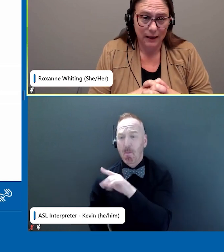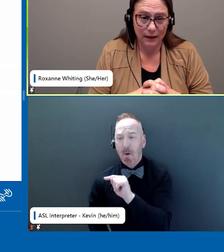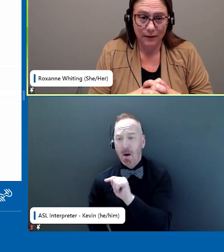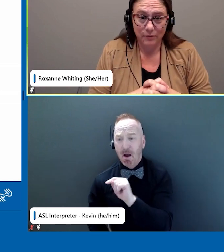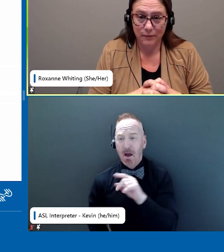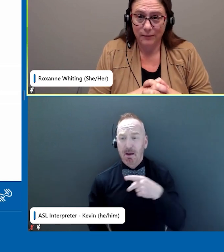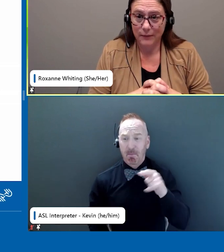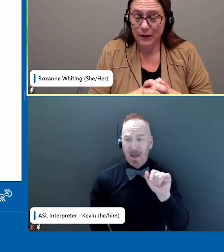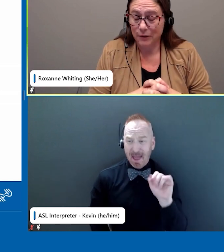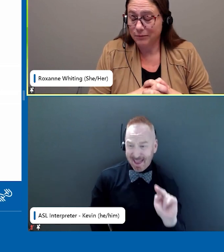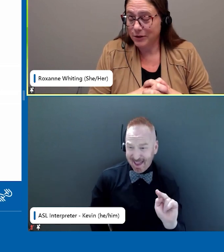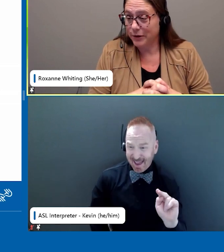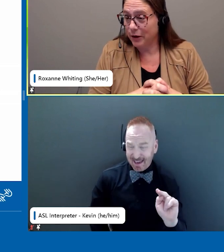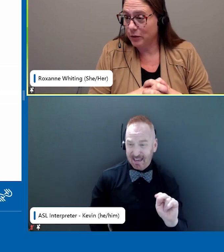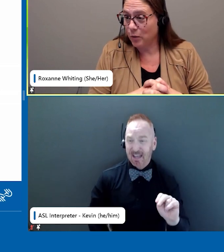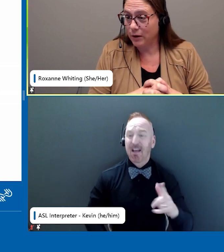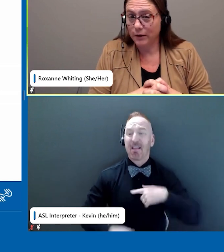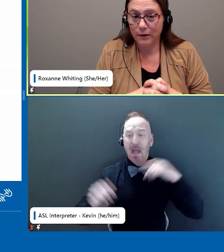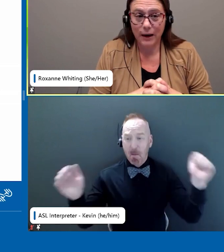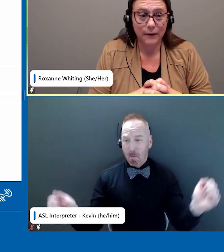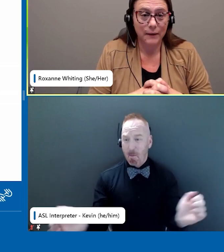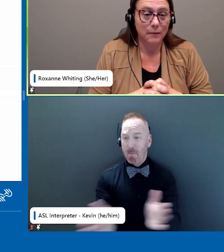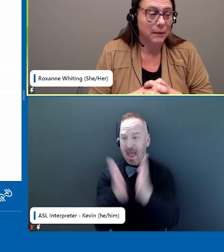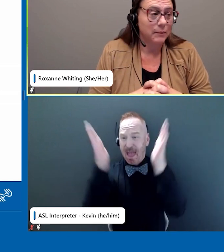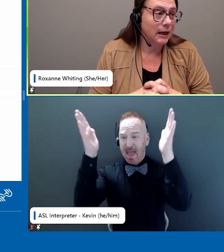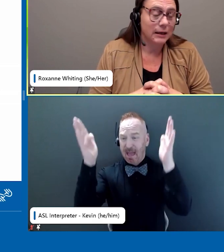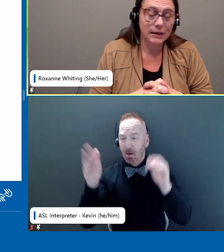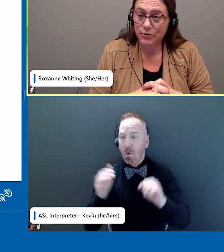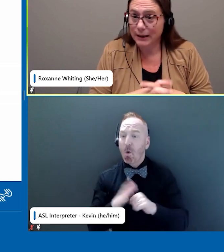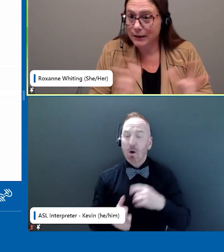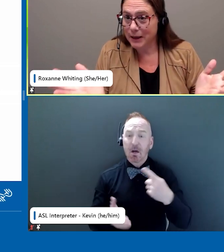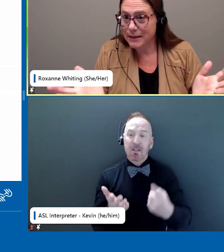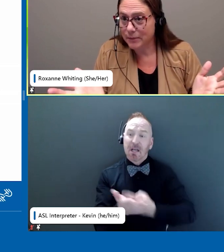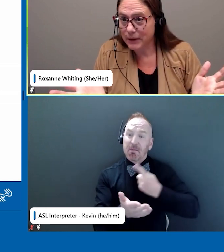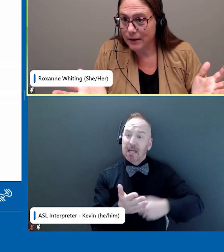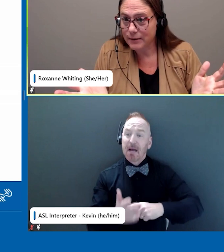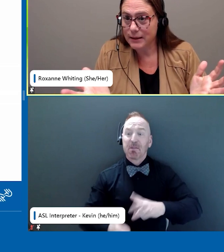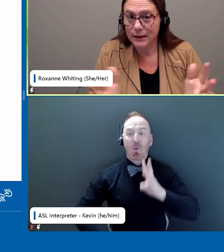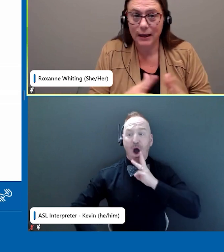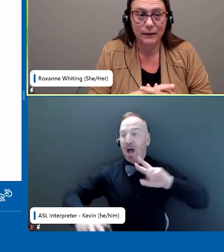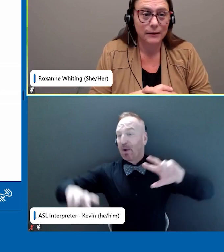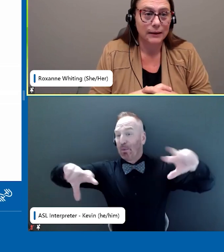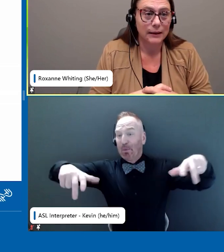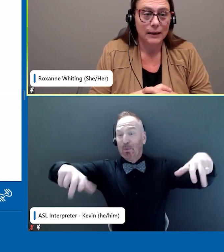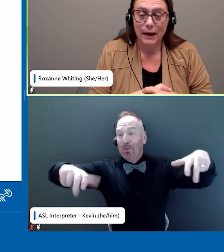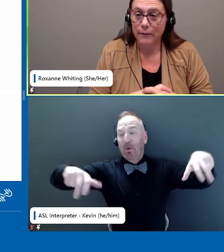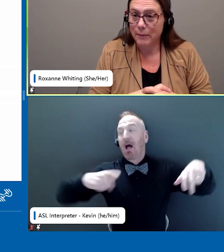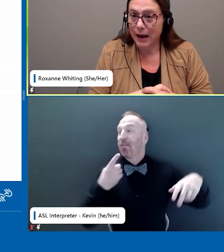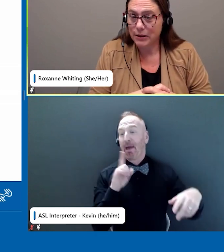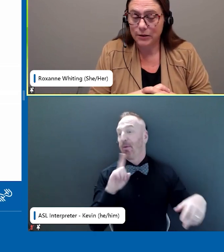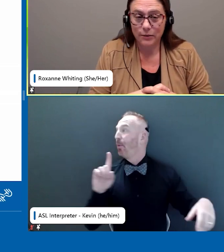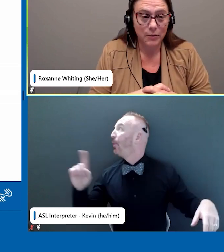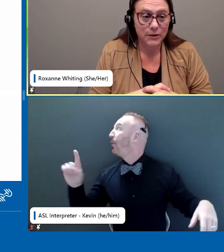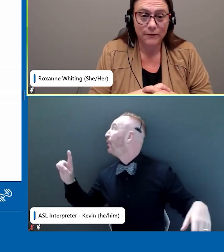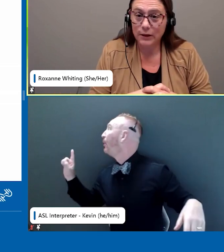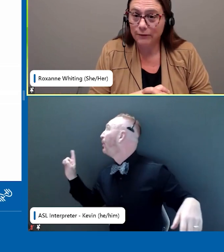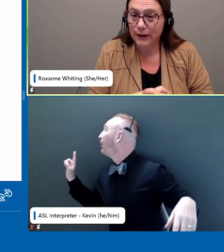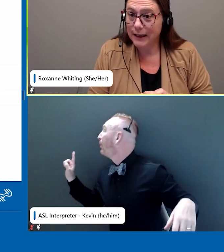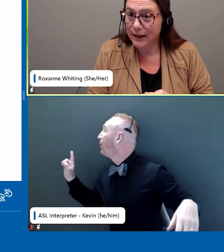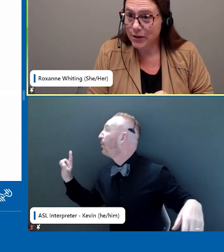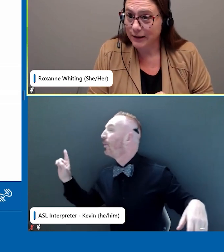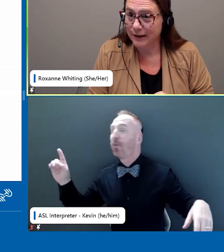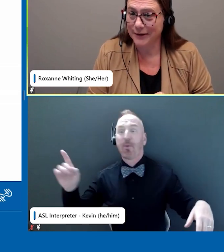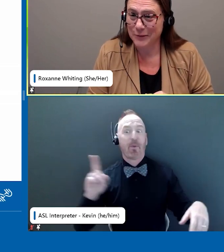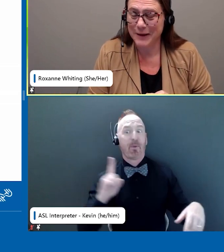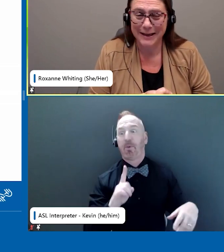Sometimes, you know, turning on the water and then maybe getting distracted by something else and then coming back to almost a fully